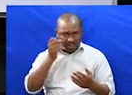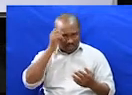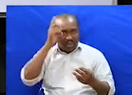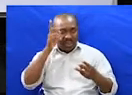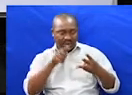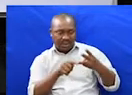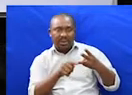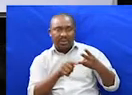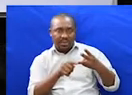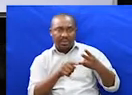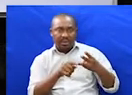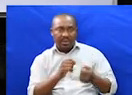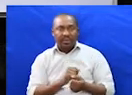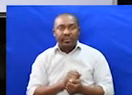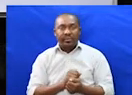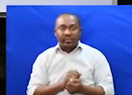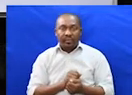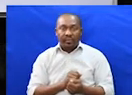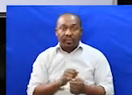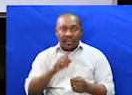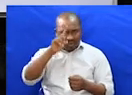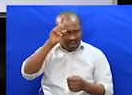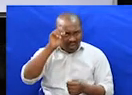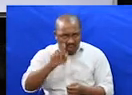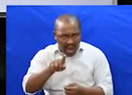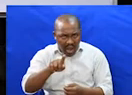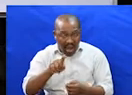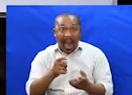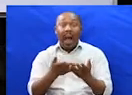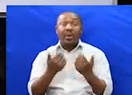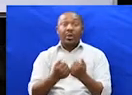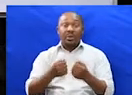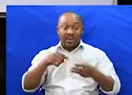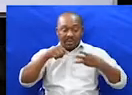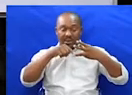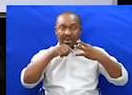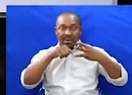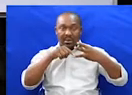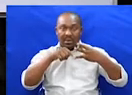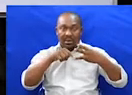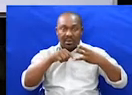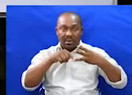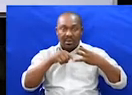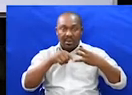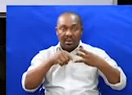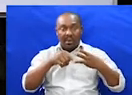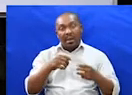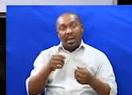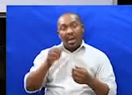bases. Why? Because it is these bases of